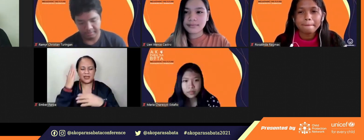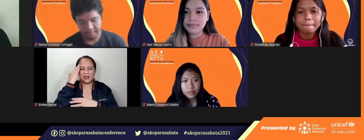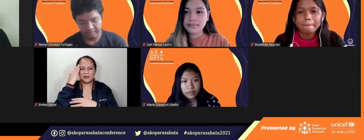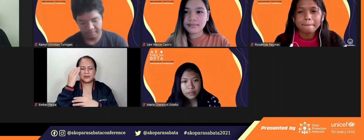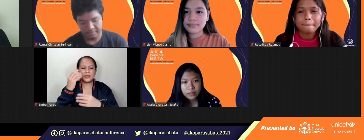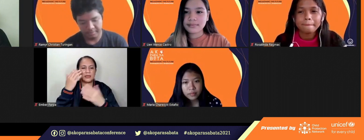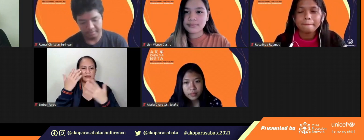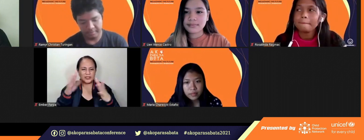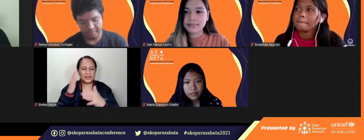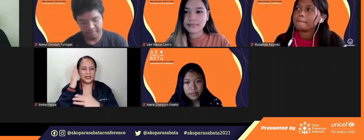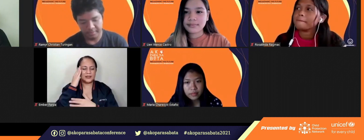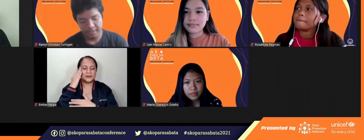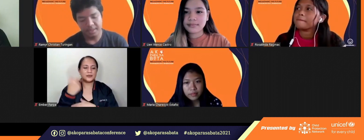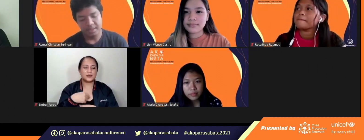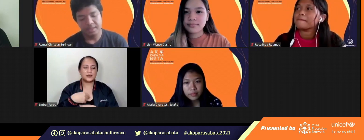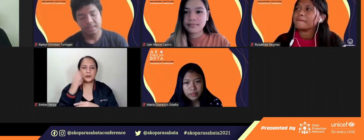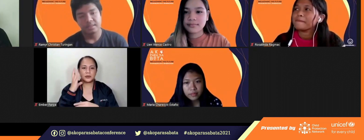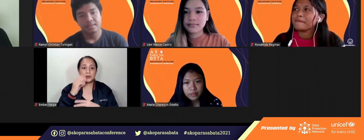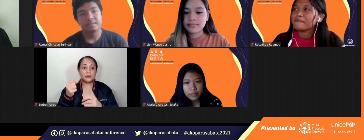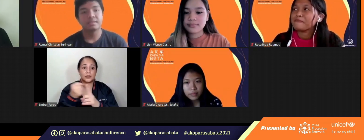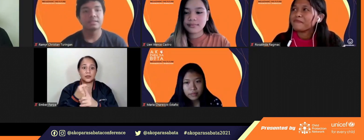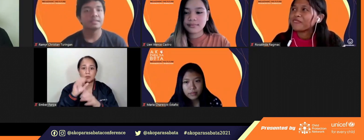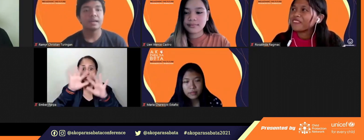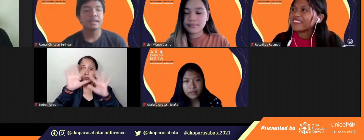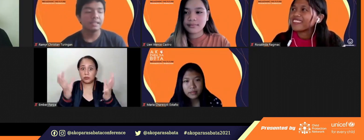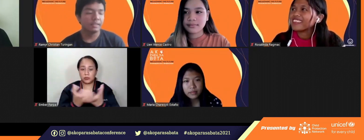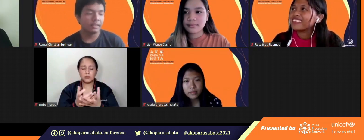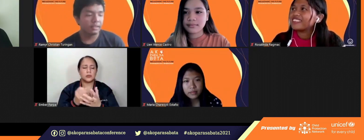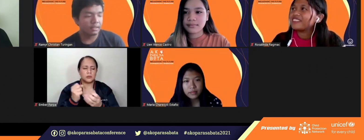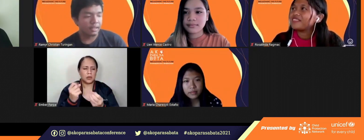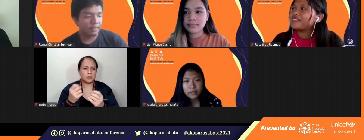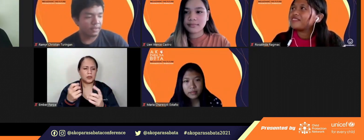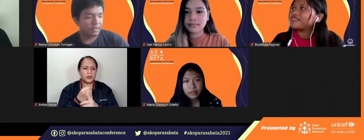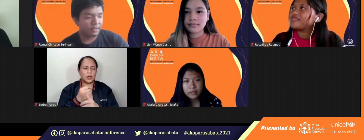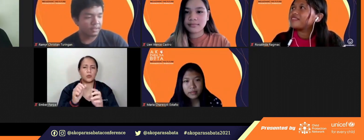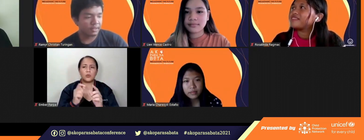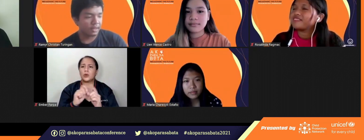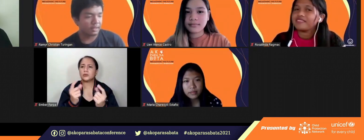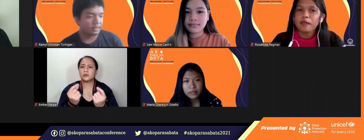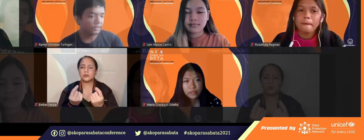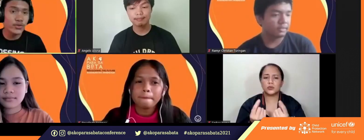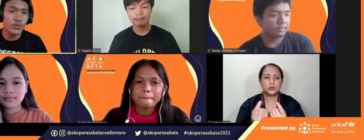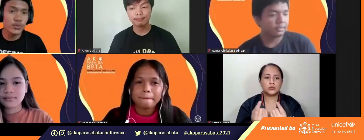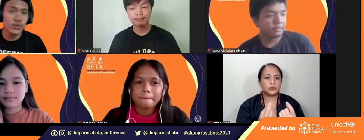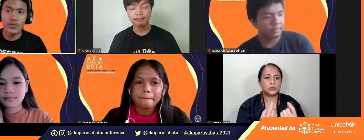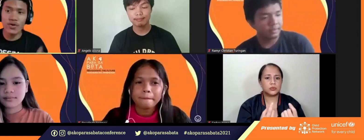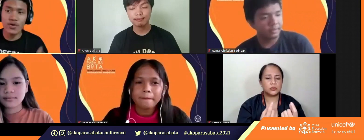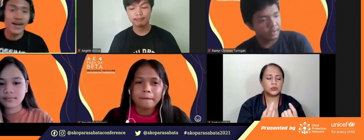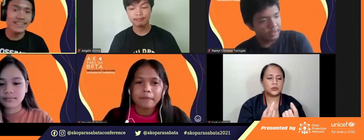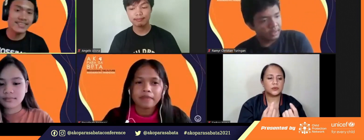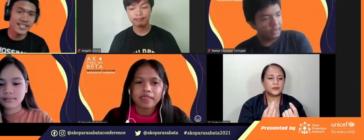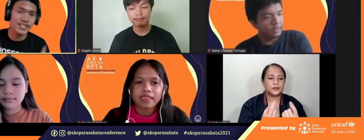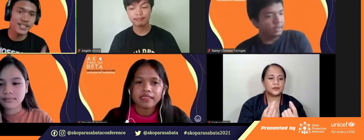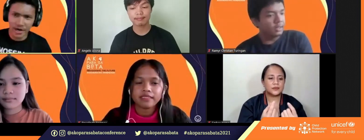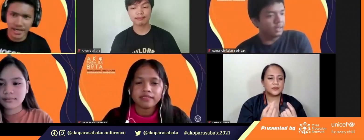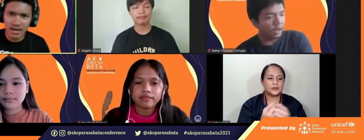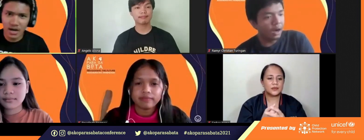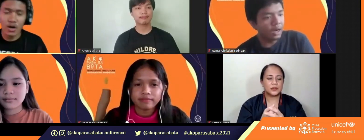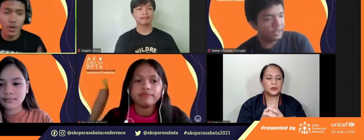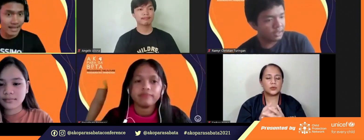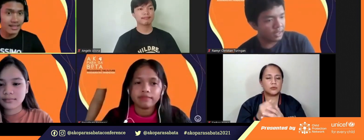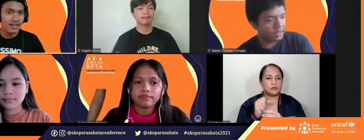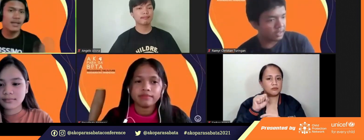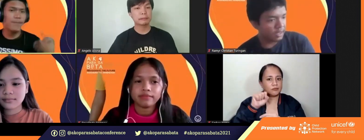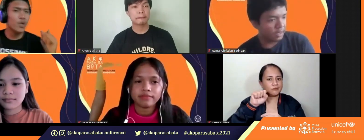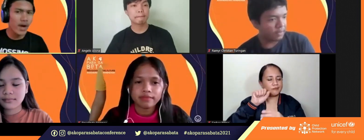biktima ng karahasan taon-taon sa buong mundo. So what can we do? What can we do to fight this war?